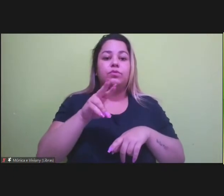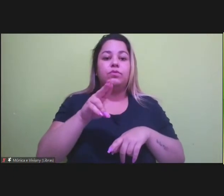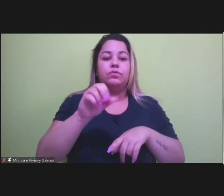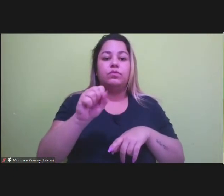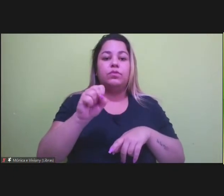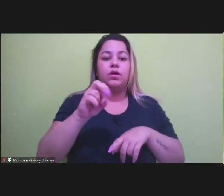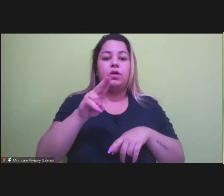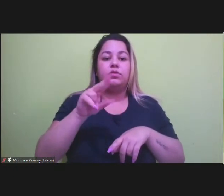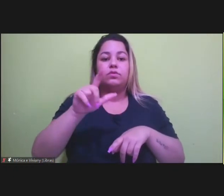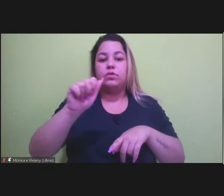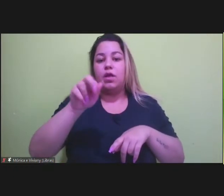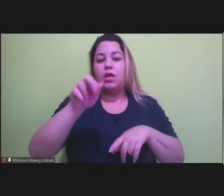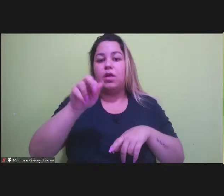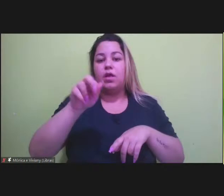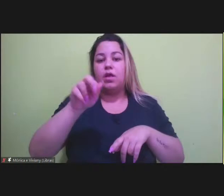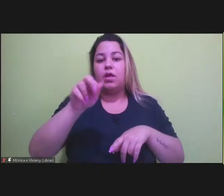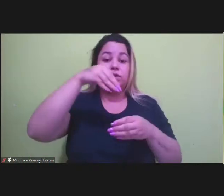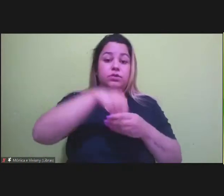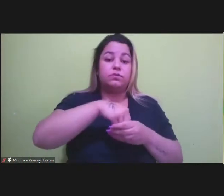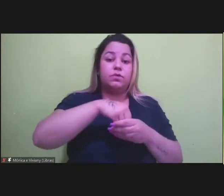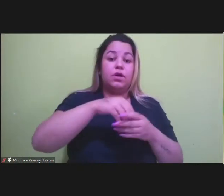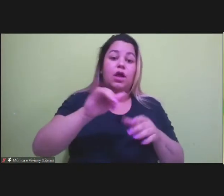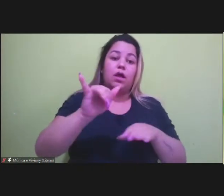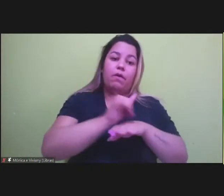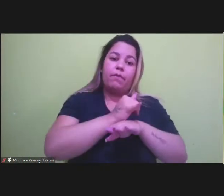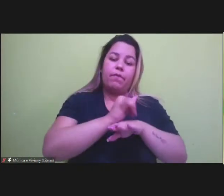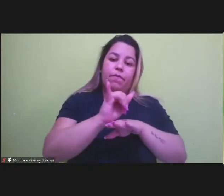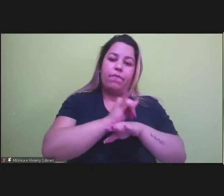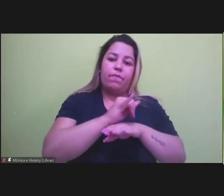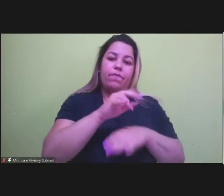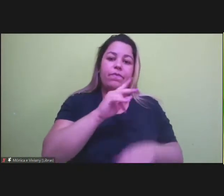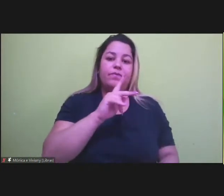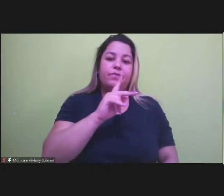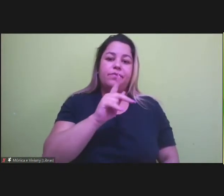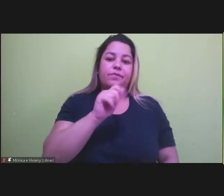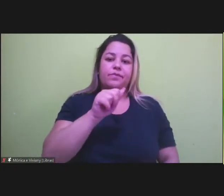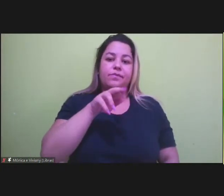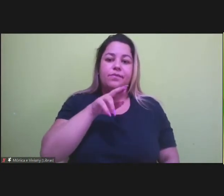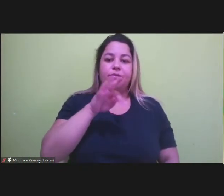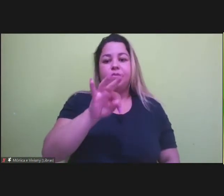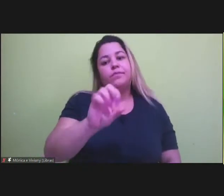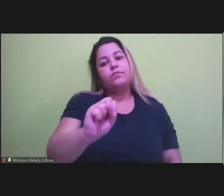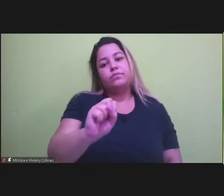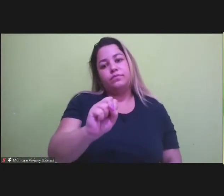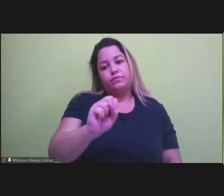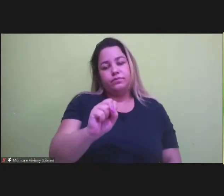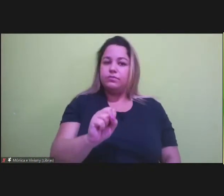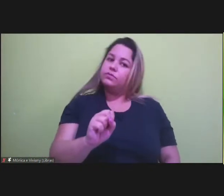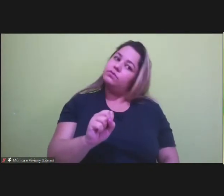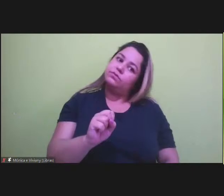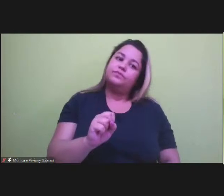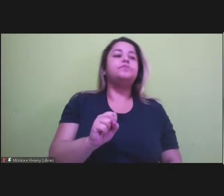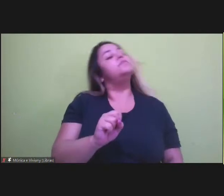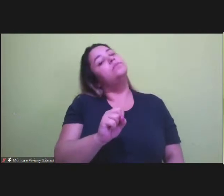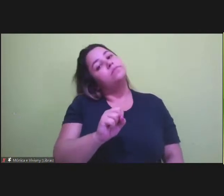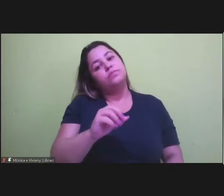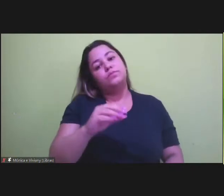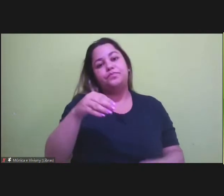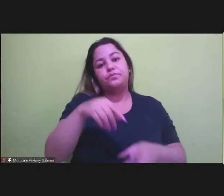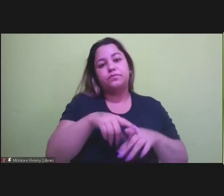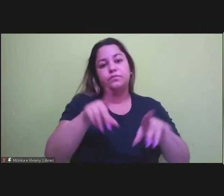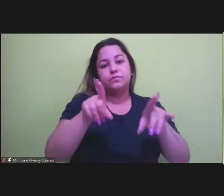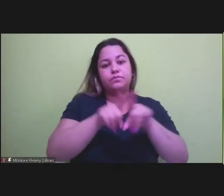the country here in Brazil. And within it, a small piece of this strategy is heart. So we get into